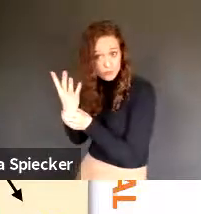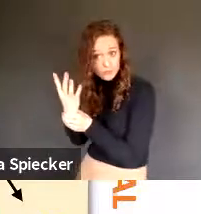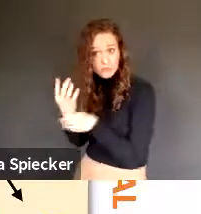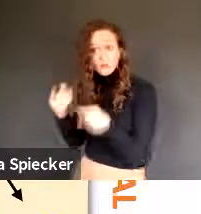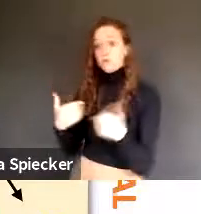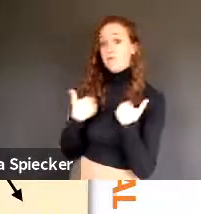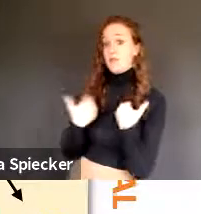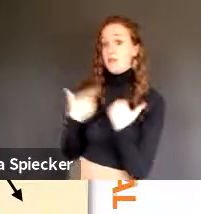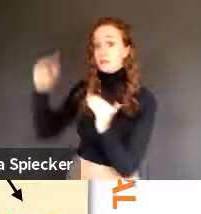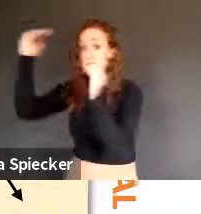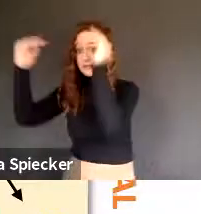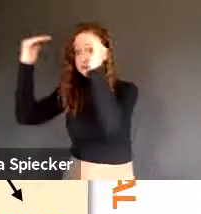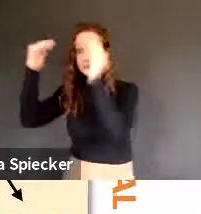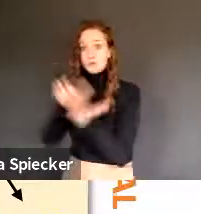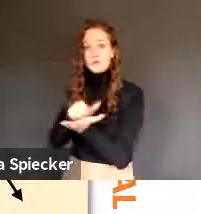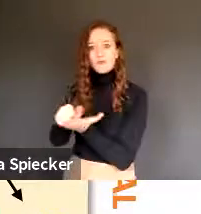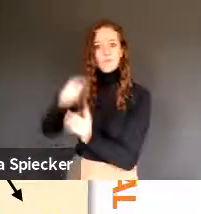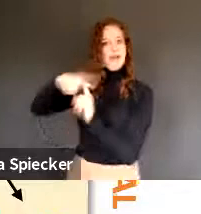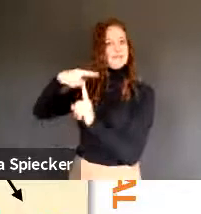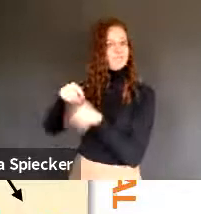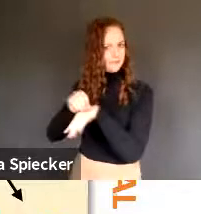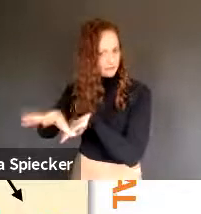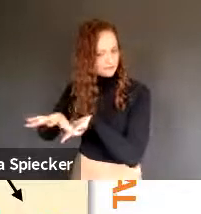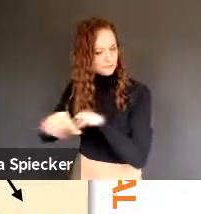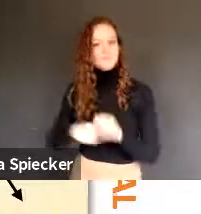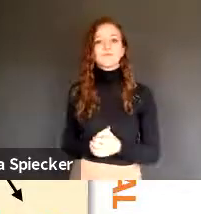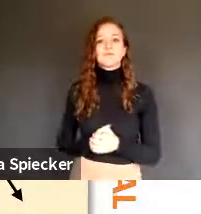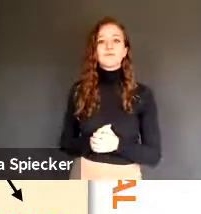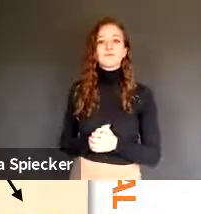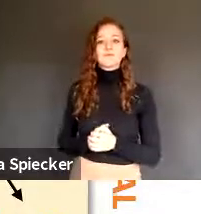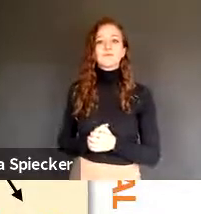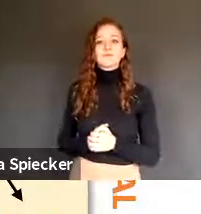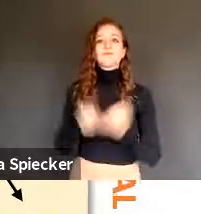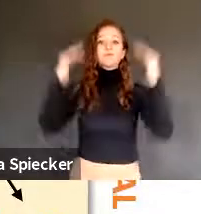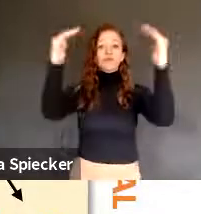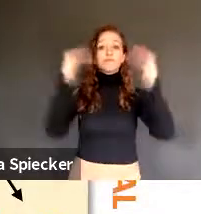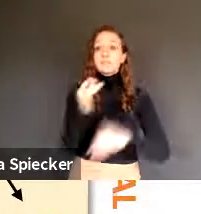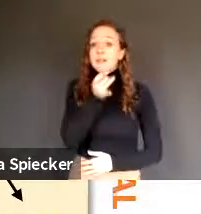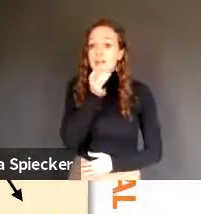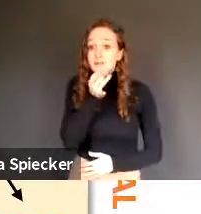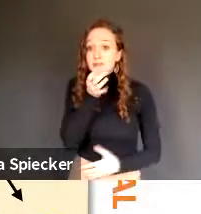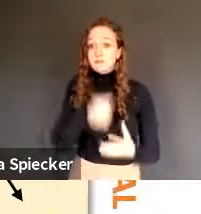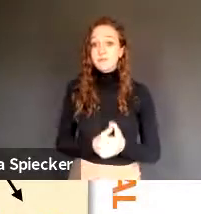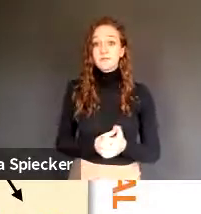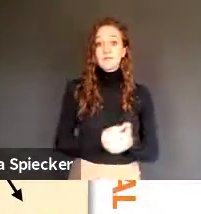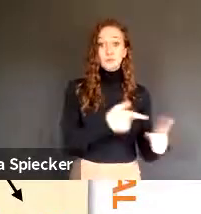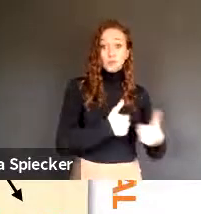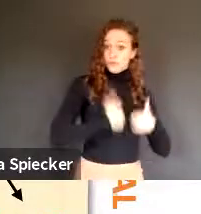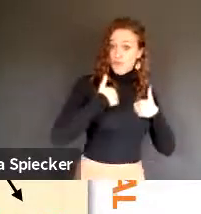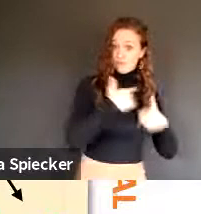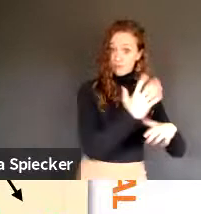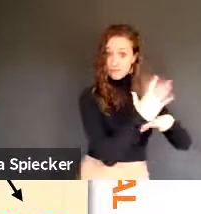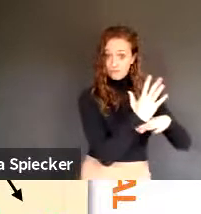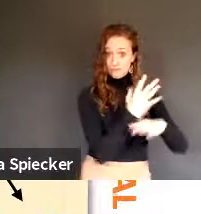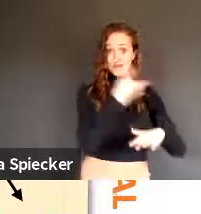survival of juvenile kelps. Looking in the second box, herbivores positively affected the growth of both juvenile and